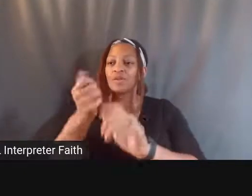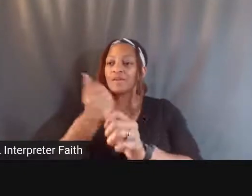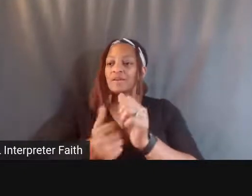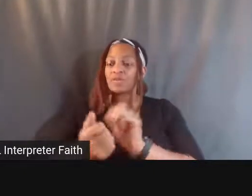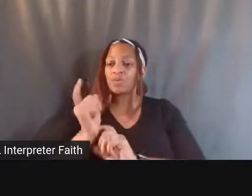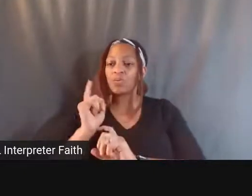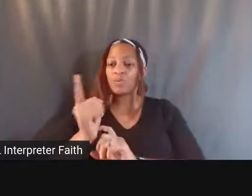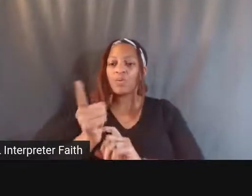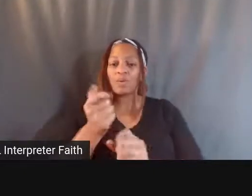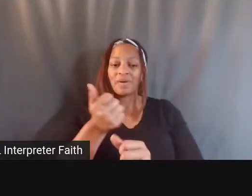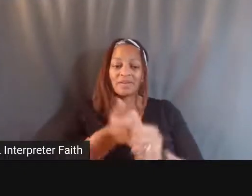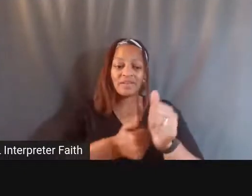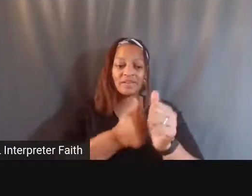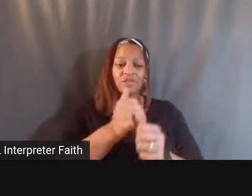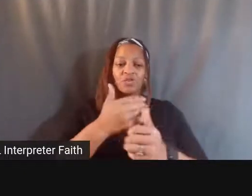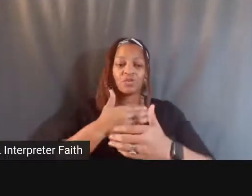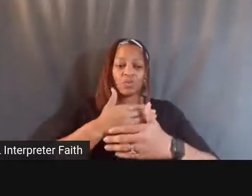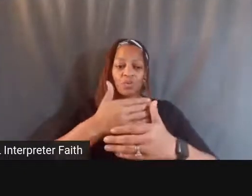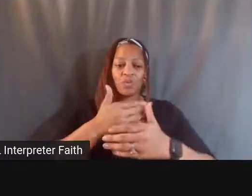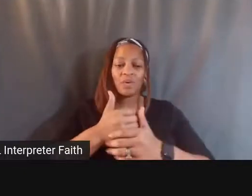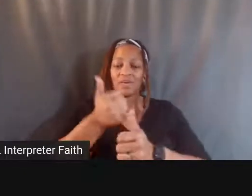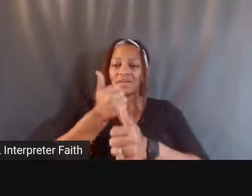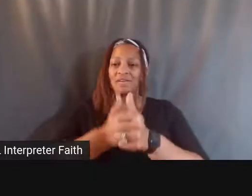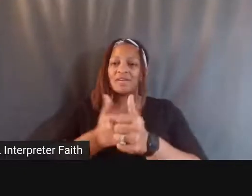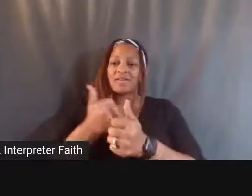each breath and each body part.